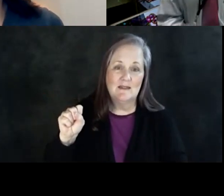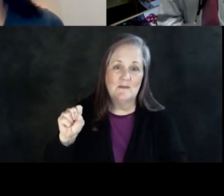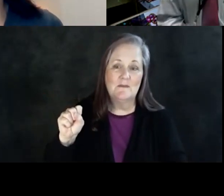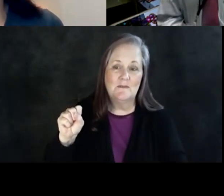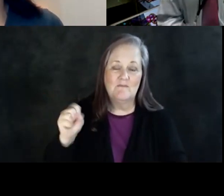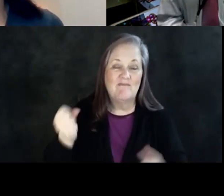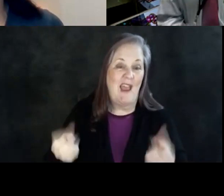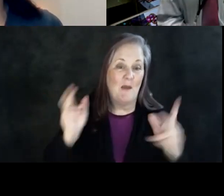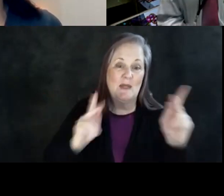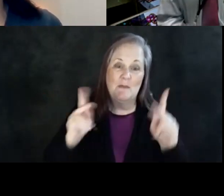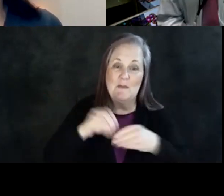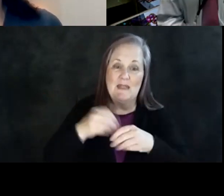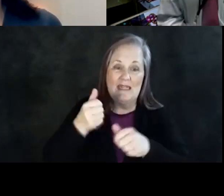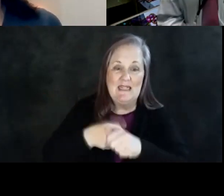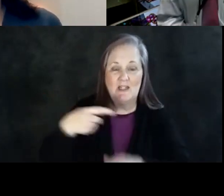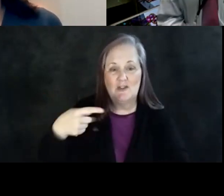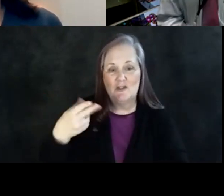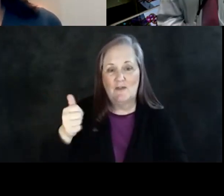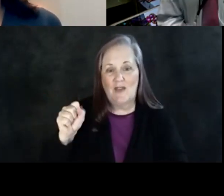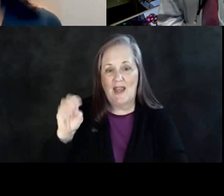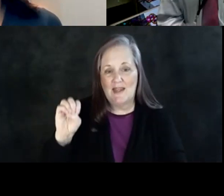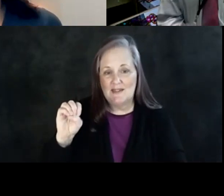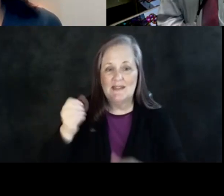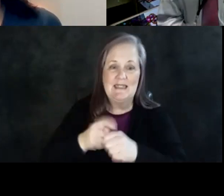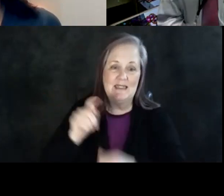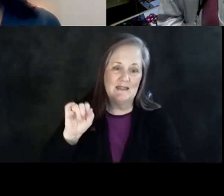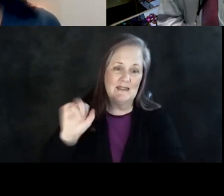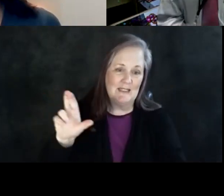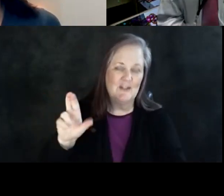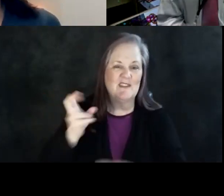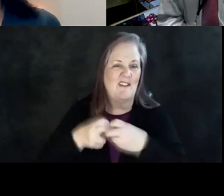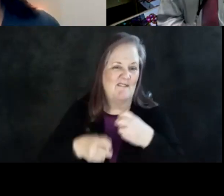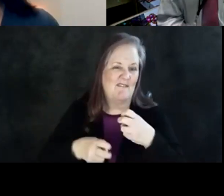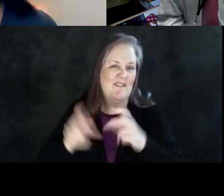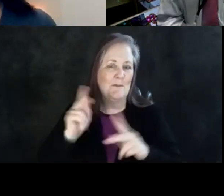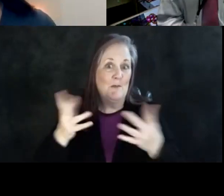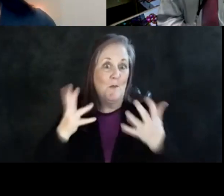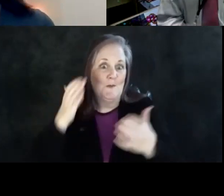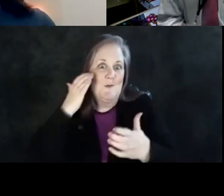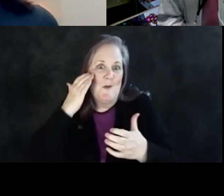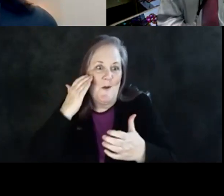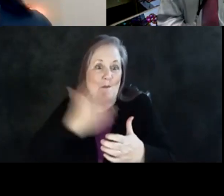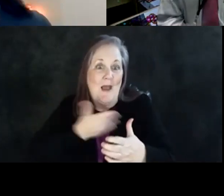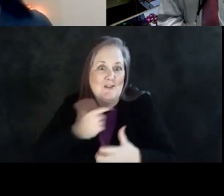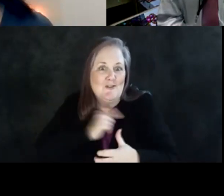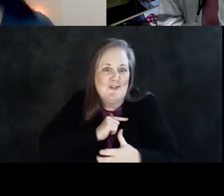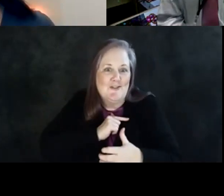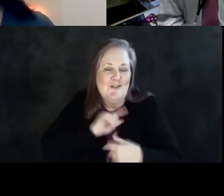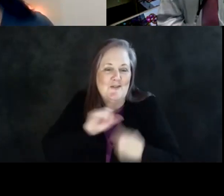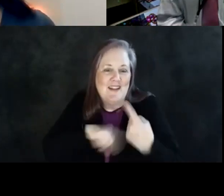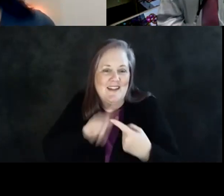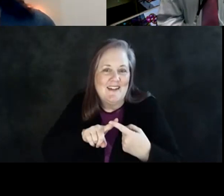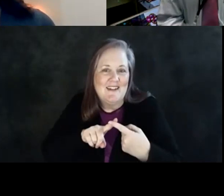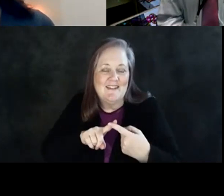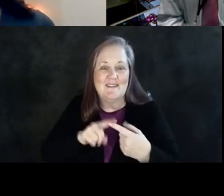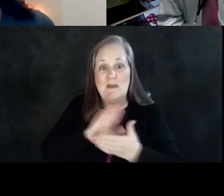on how many people are in each phase and tier. So it's really hard. I know people would like to know when it's their turn, and they would like to, it would be nice to